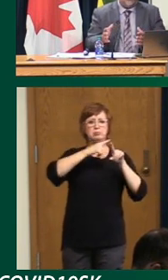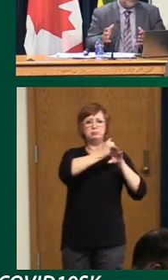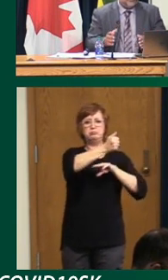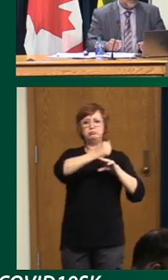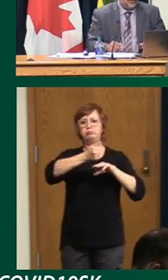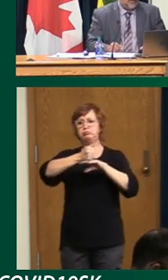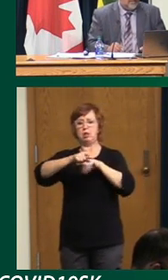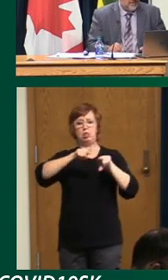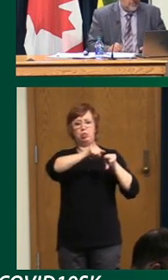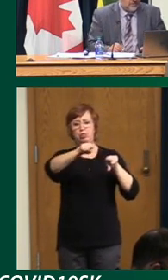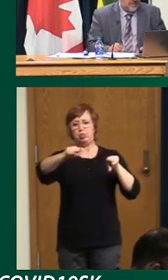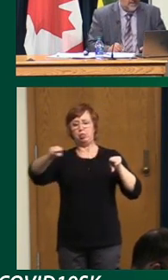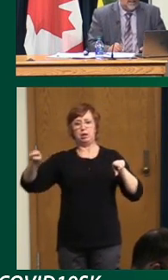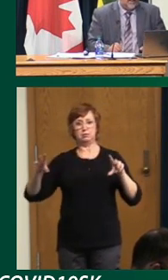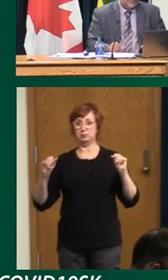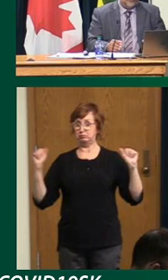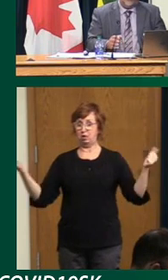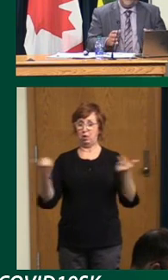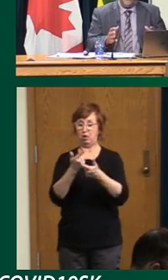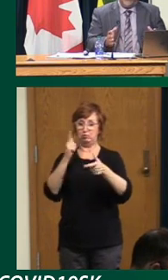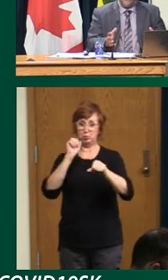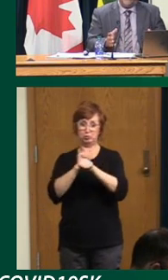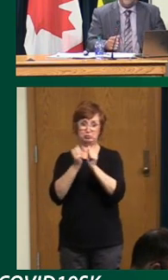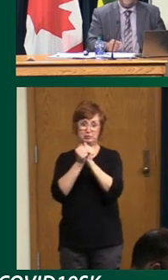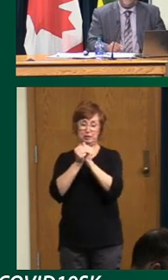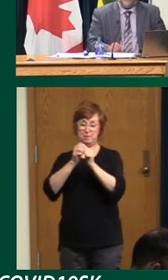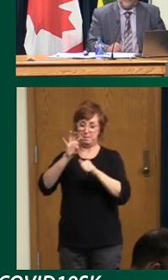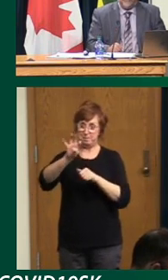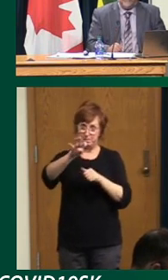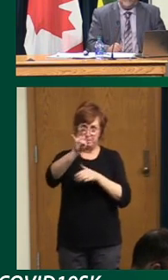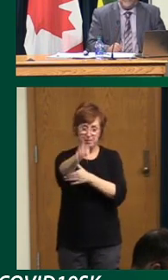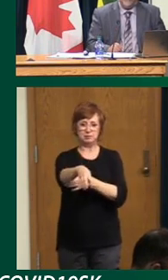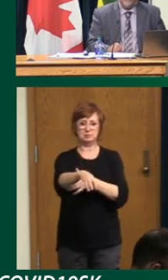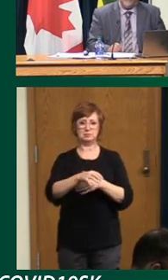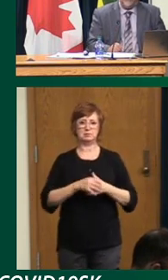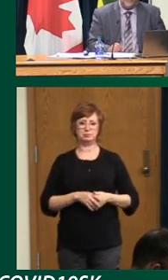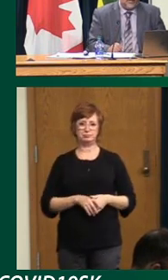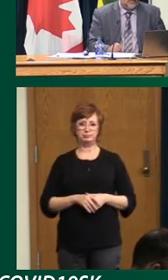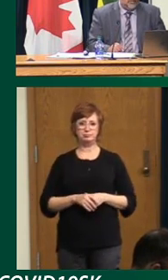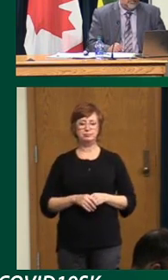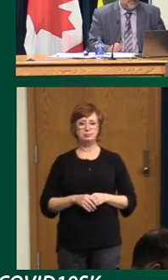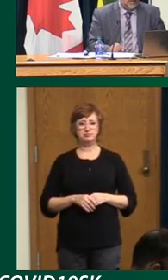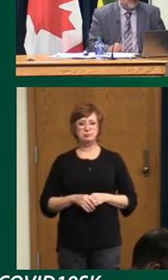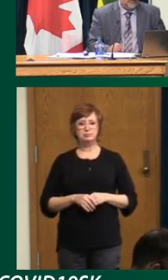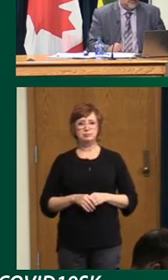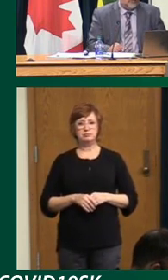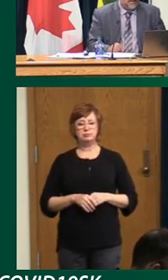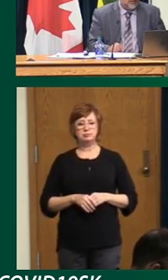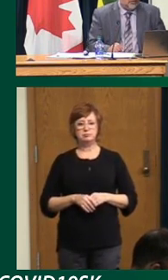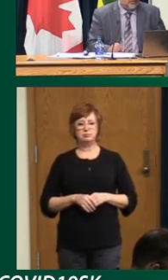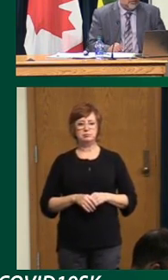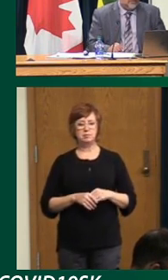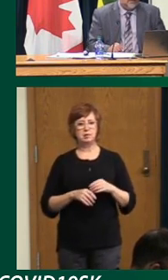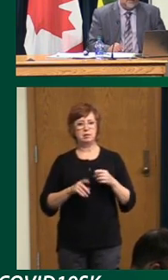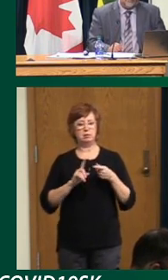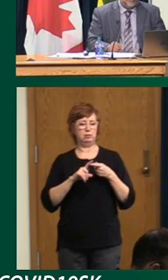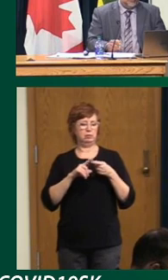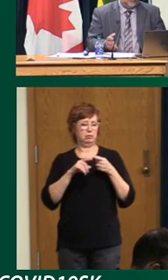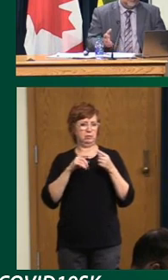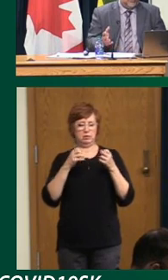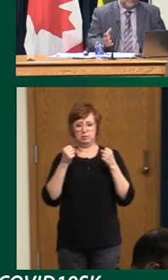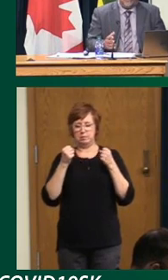up to a few of us. All of us have to do it. As many people as can, if working from home, that